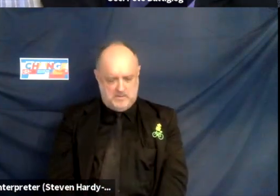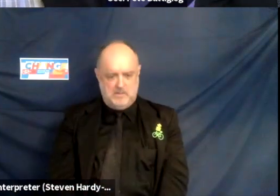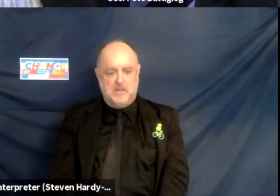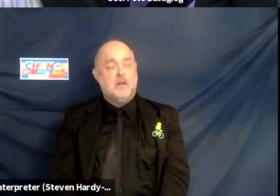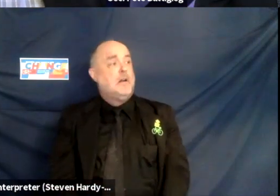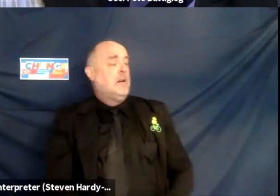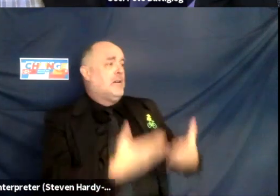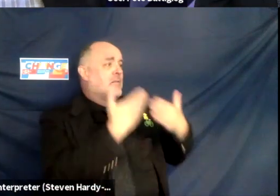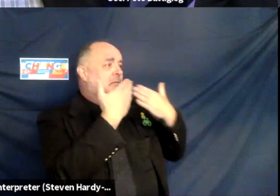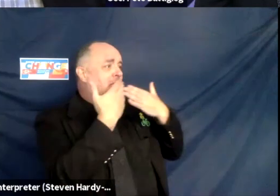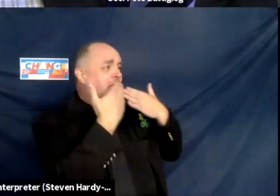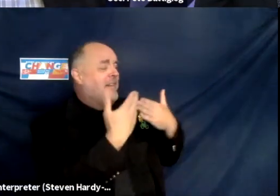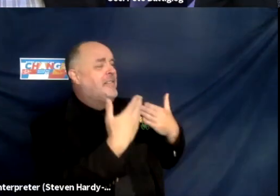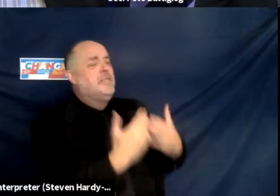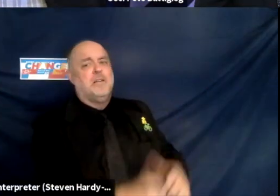thanks.